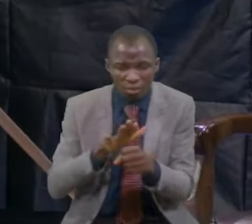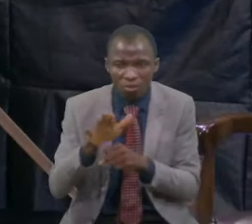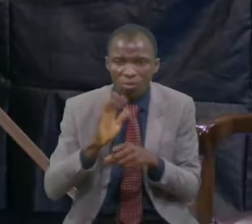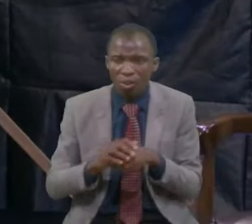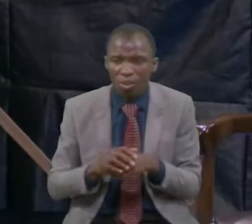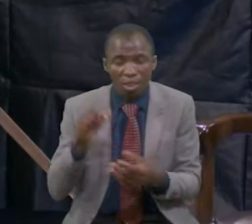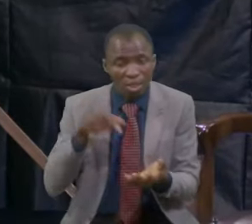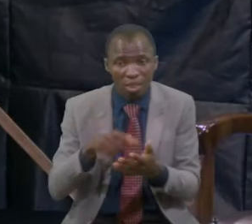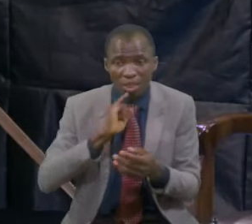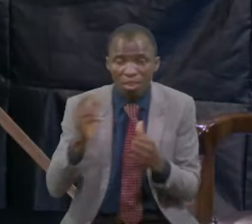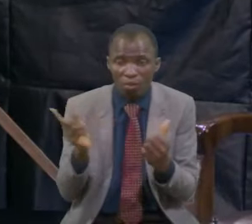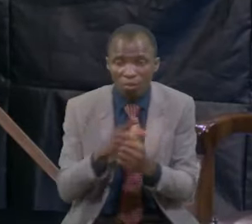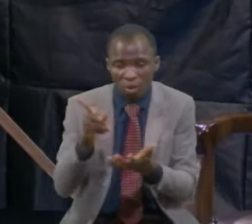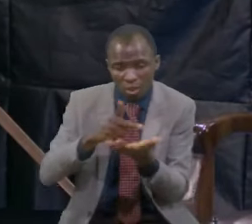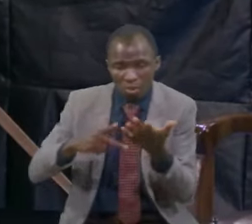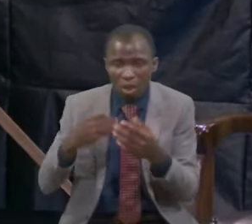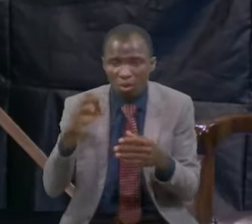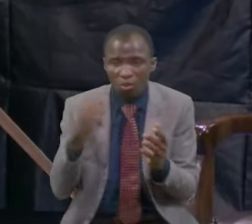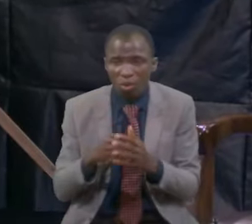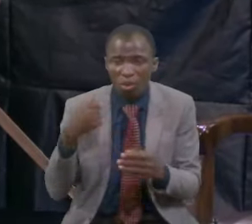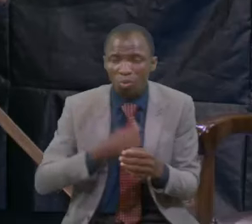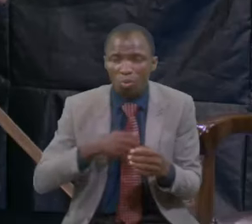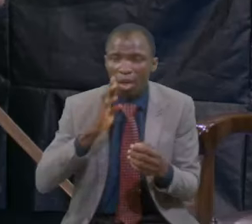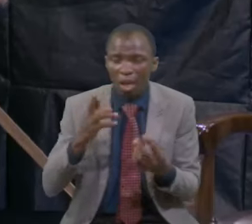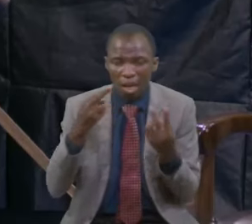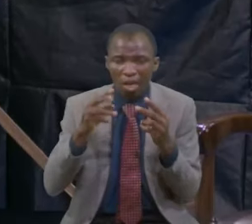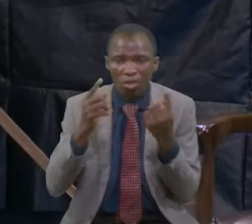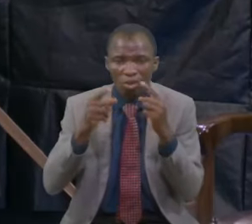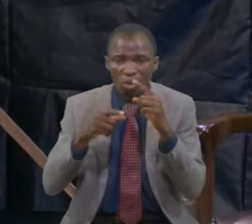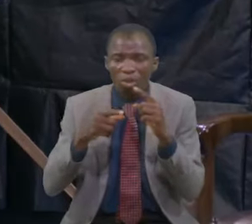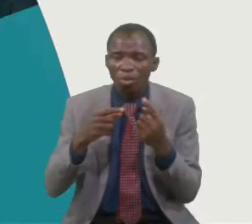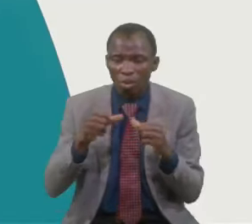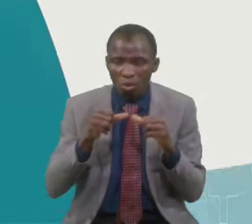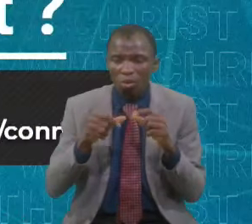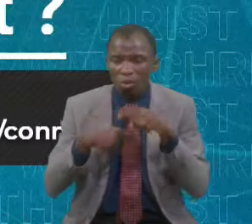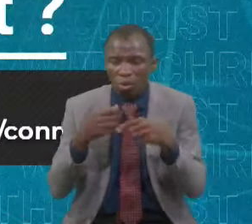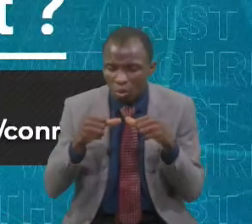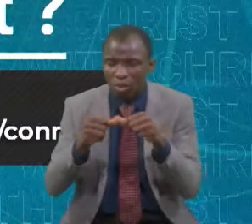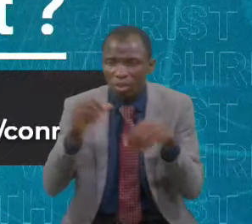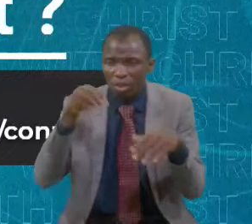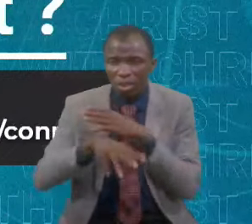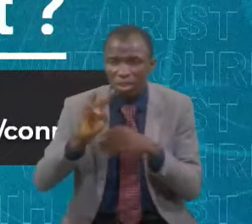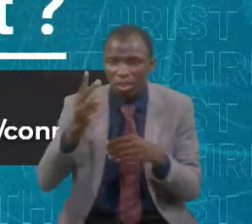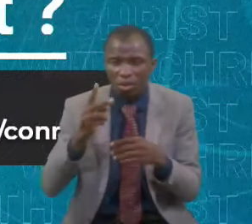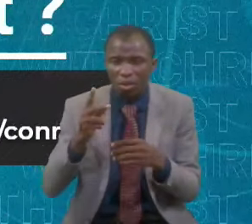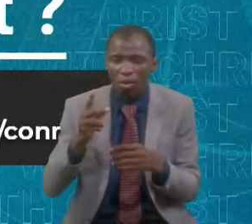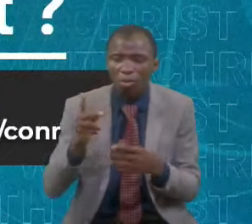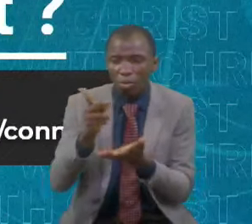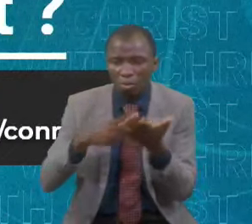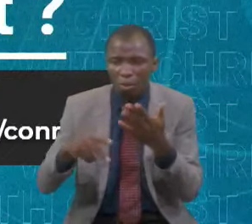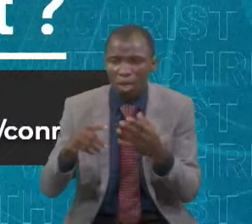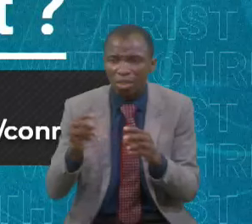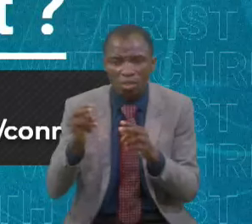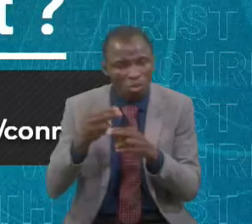phase. We are moving to the second phase very shortly. Quickly, anywhere you are, please. The counselors, please